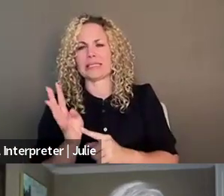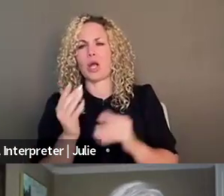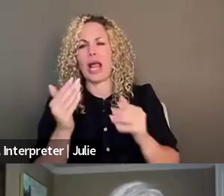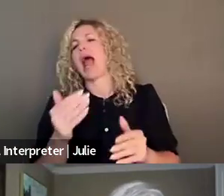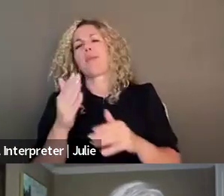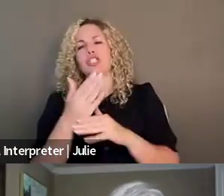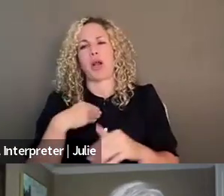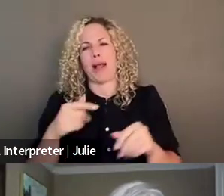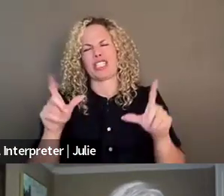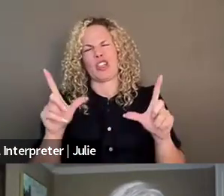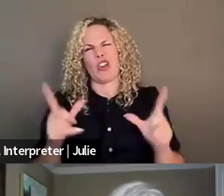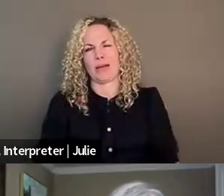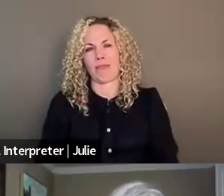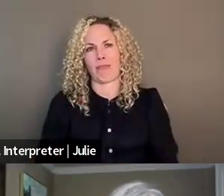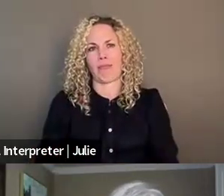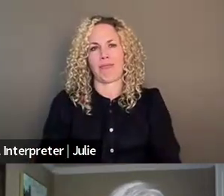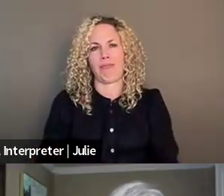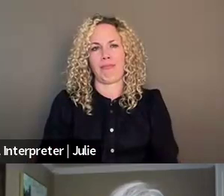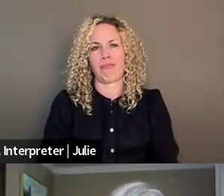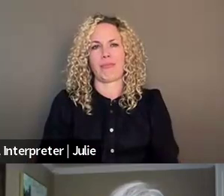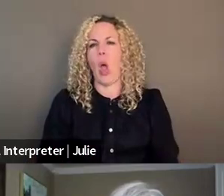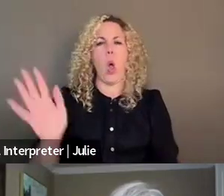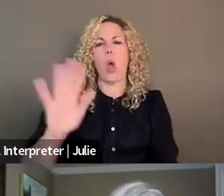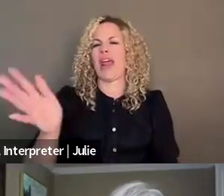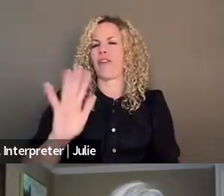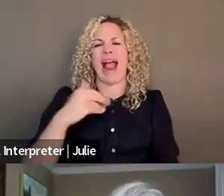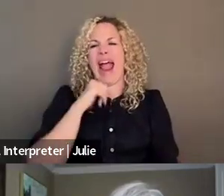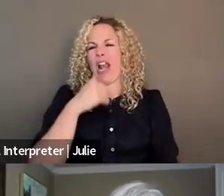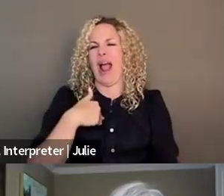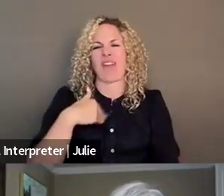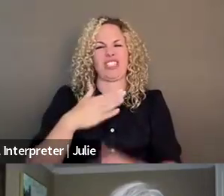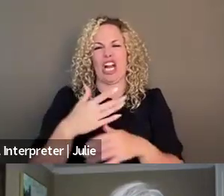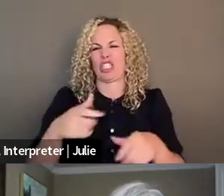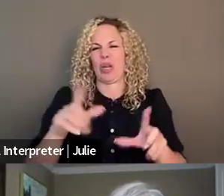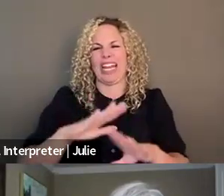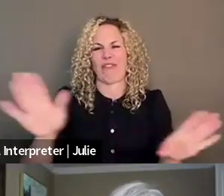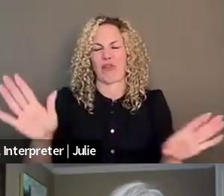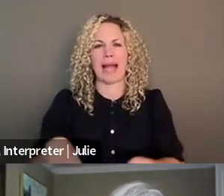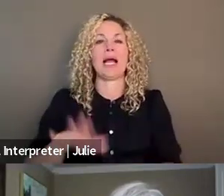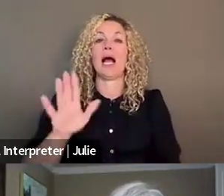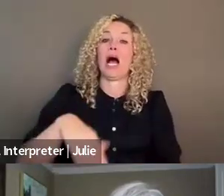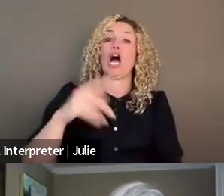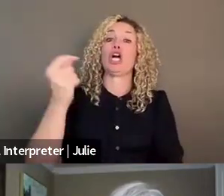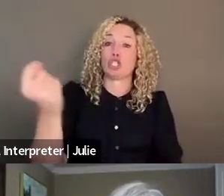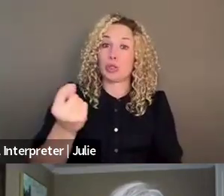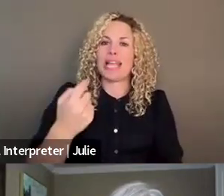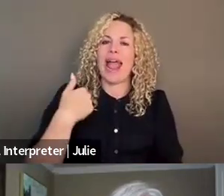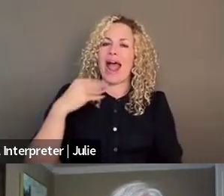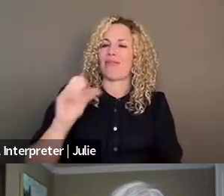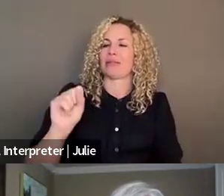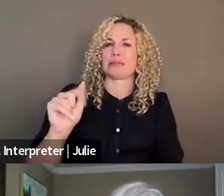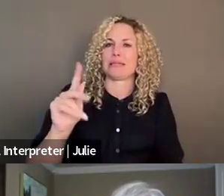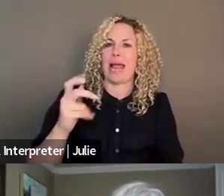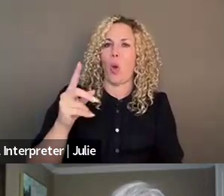share my screen. So folks, as I don't have share screen abilities right now. So folks, on Tuesday, we had our